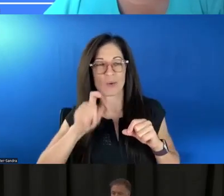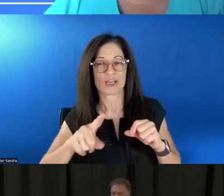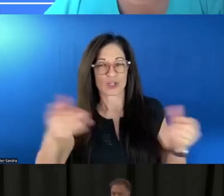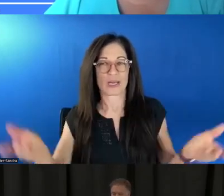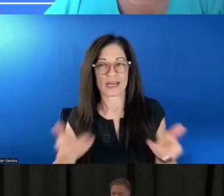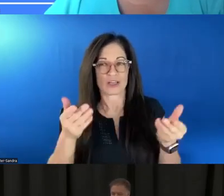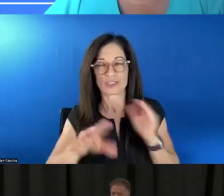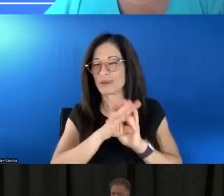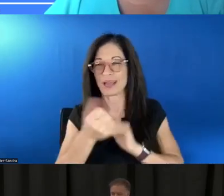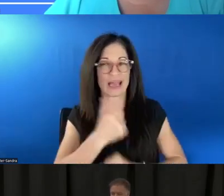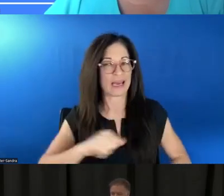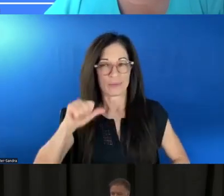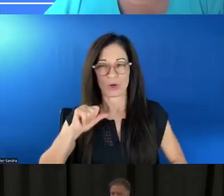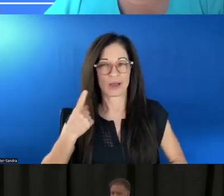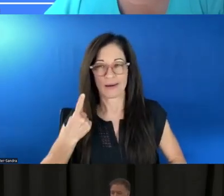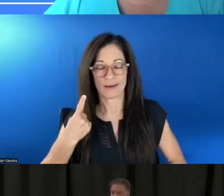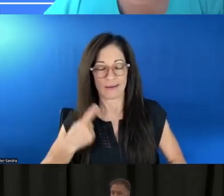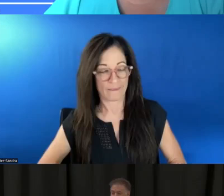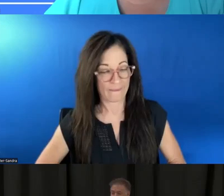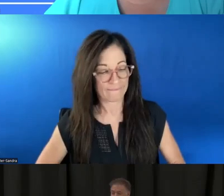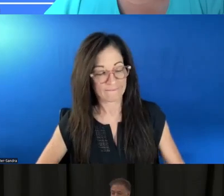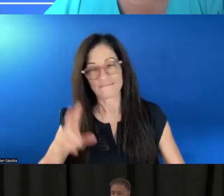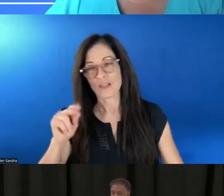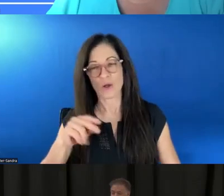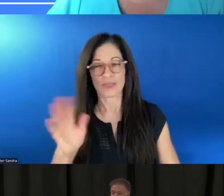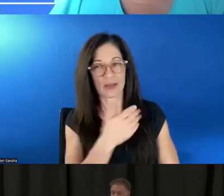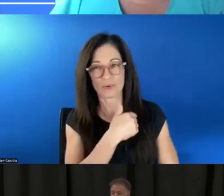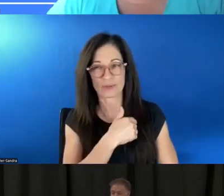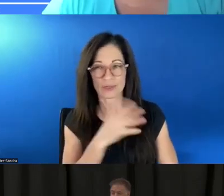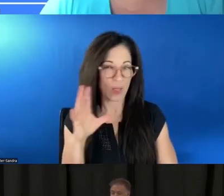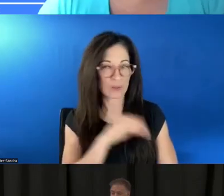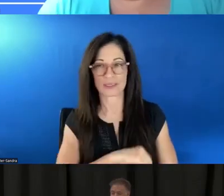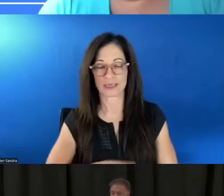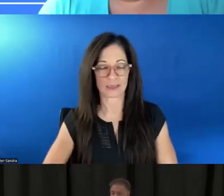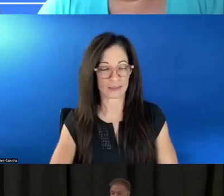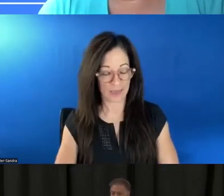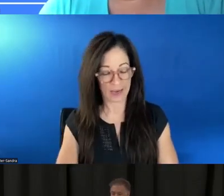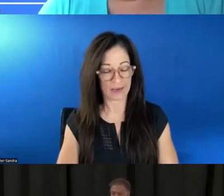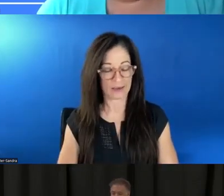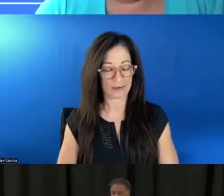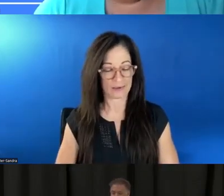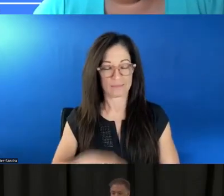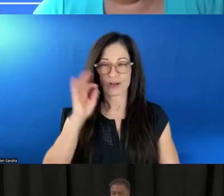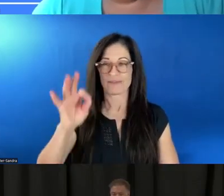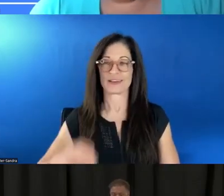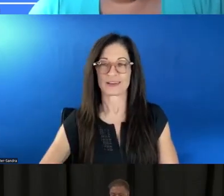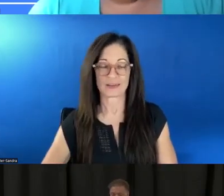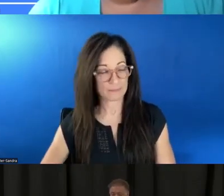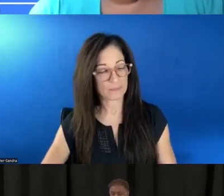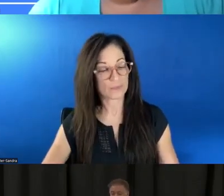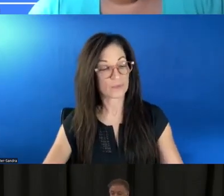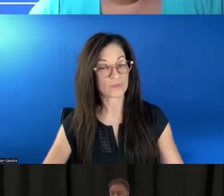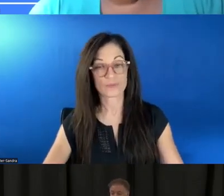Pick anyone, Rick. No, we want that to go away. Just close it, please. There we go. Perfect. So